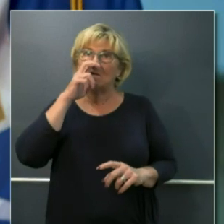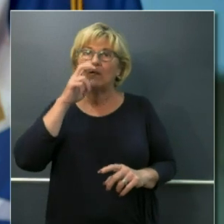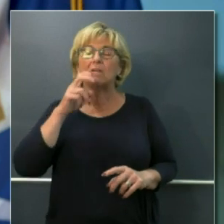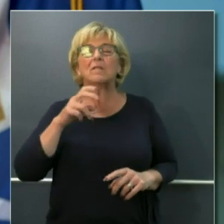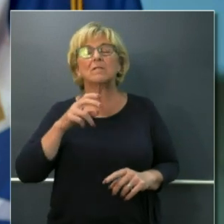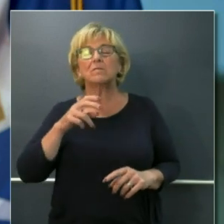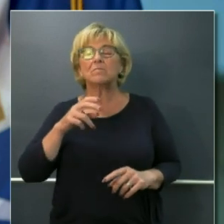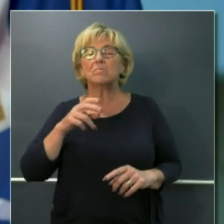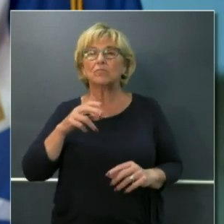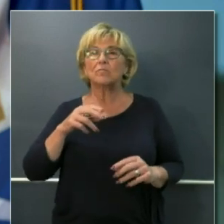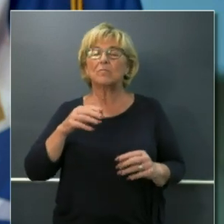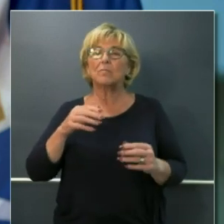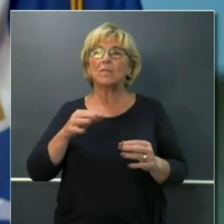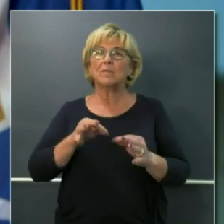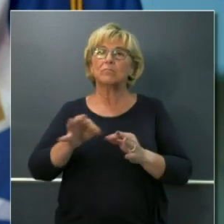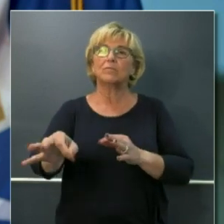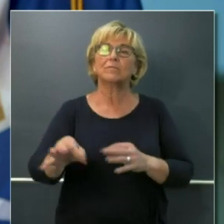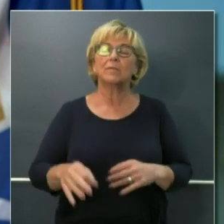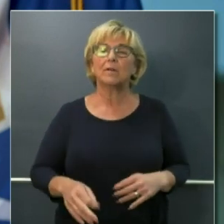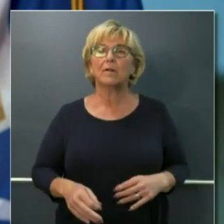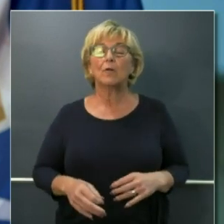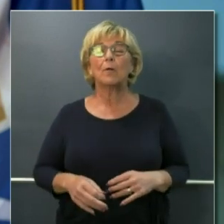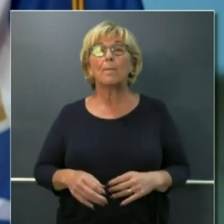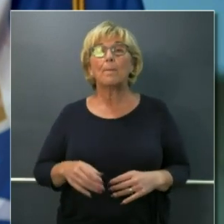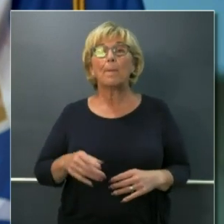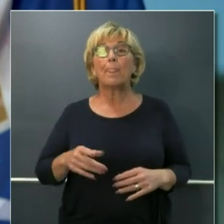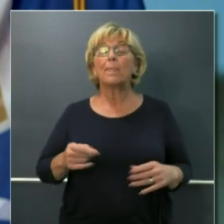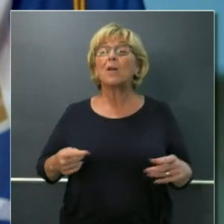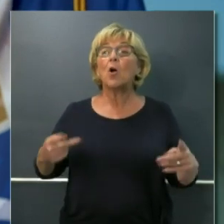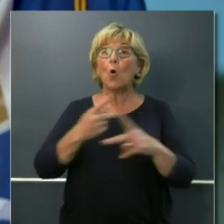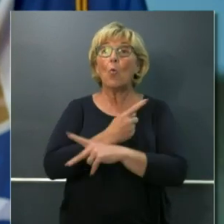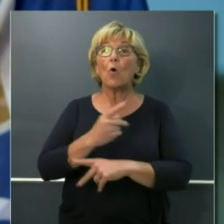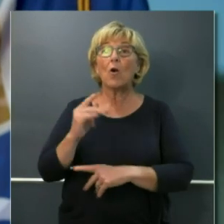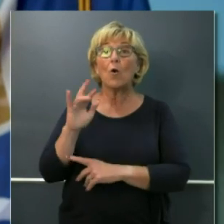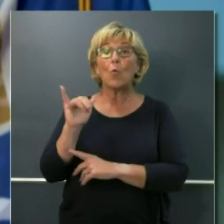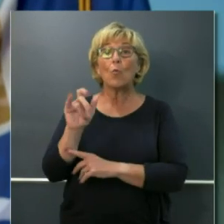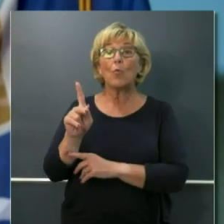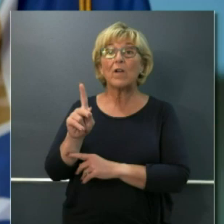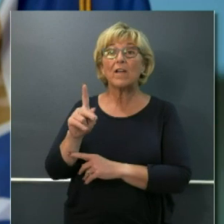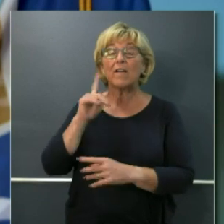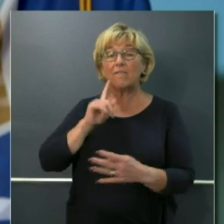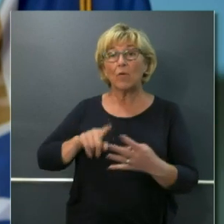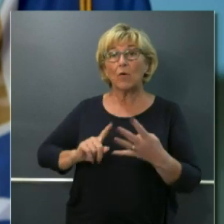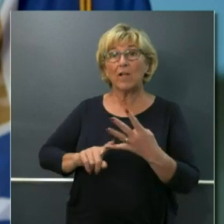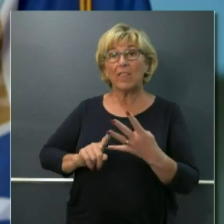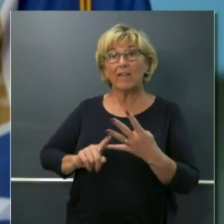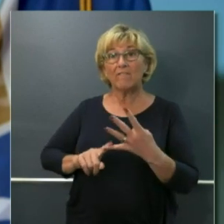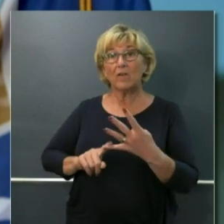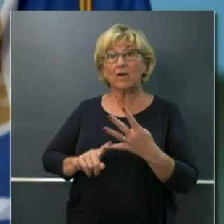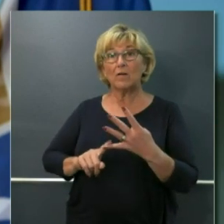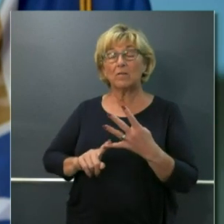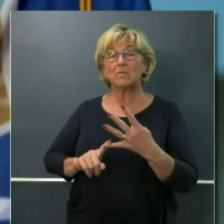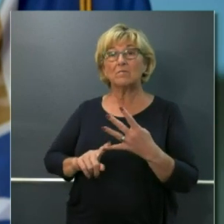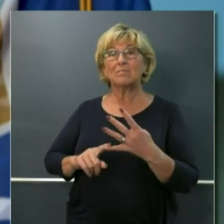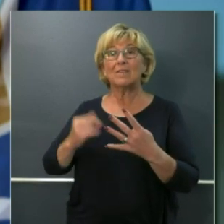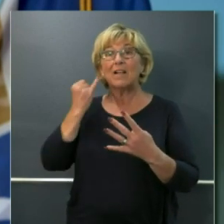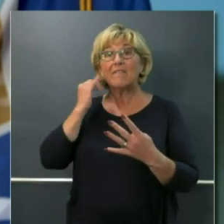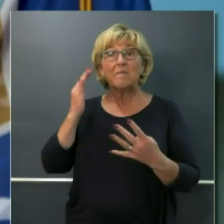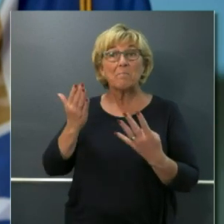but months, and highest risk along the lines of that stage 4, where we are back at